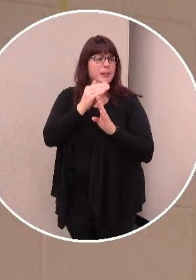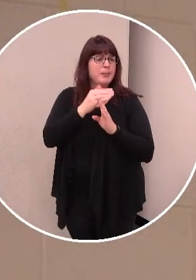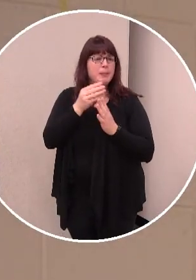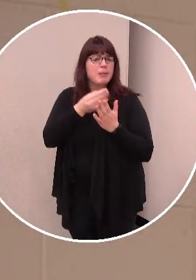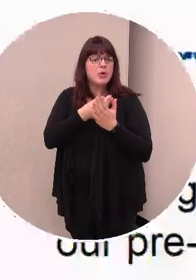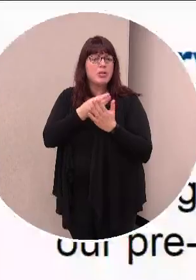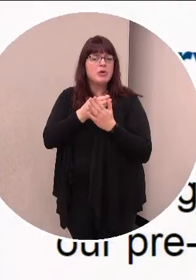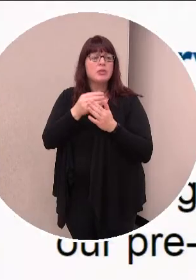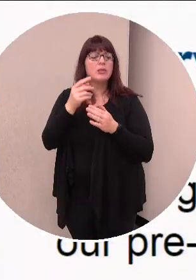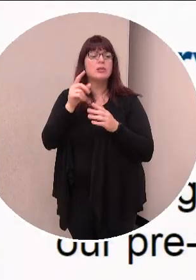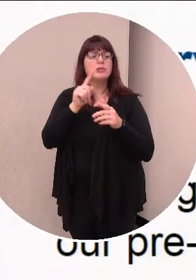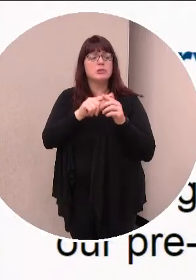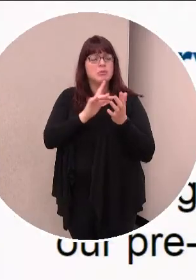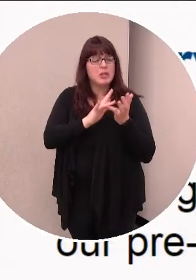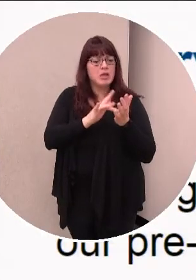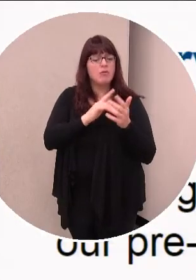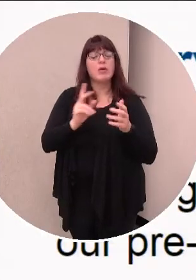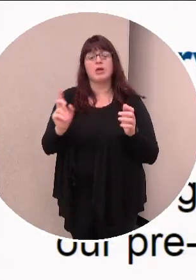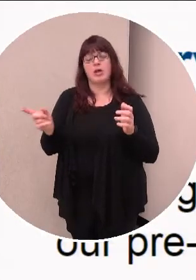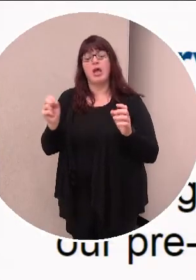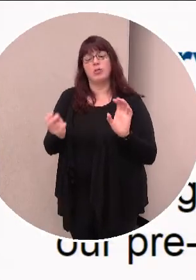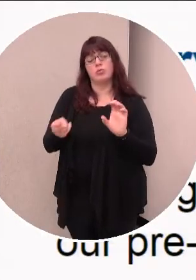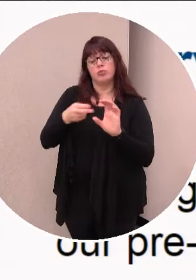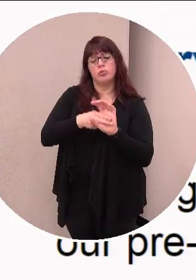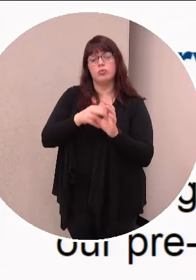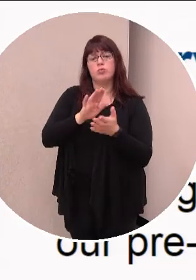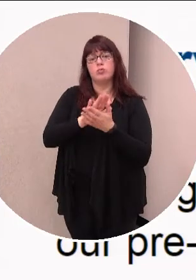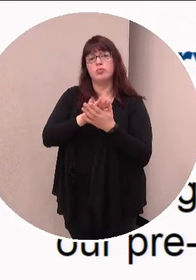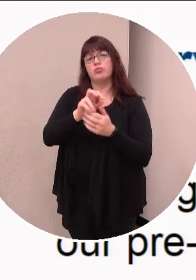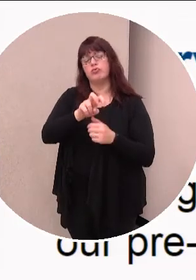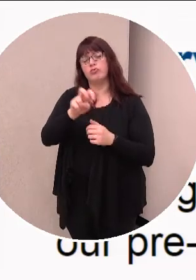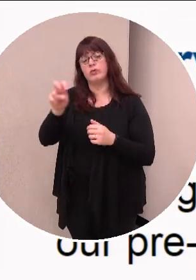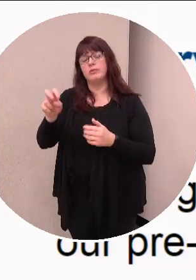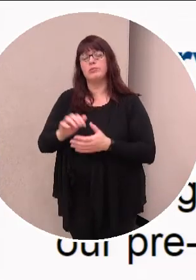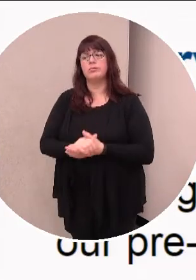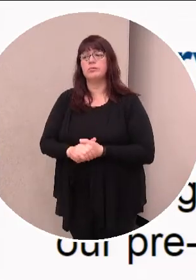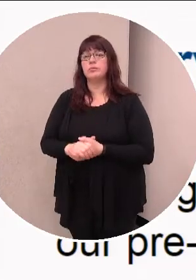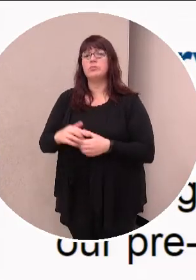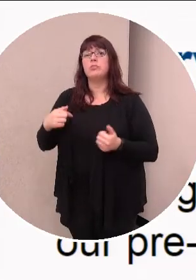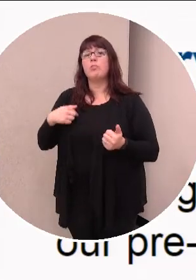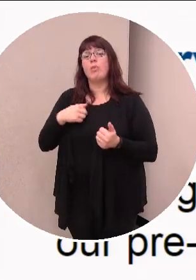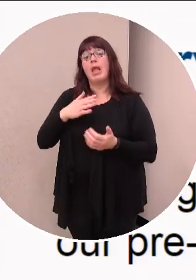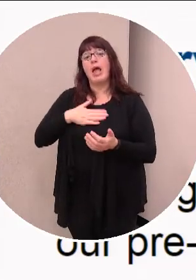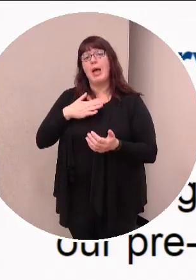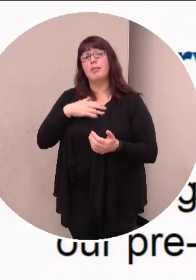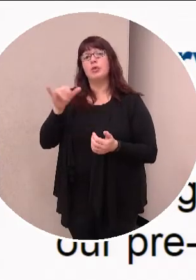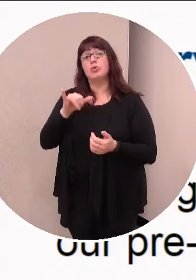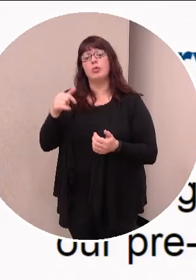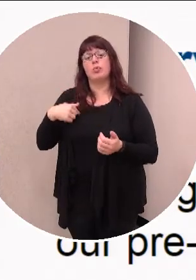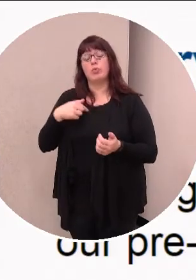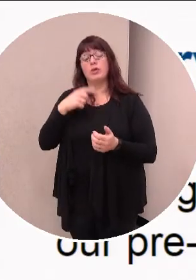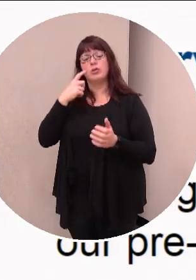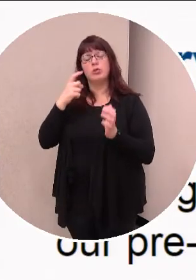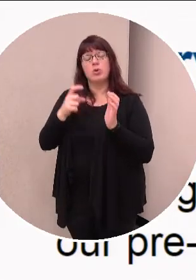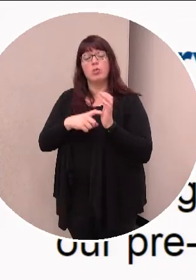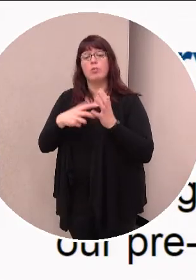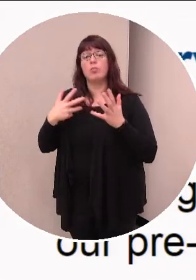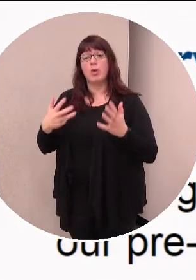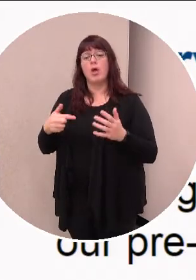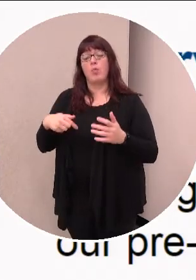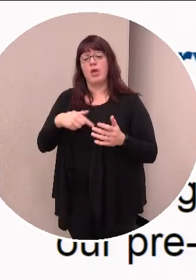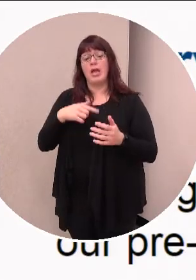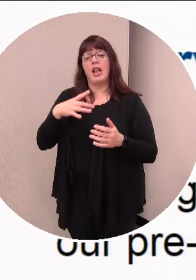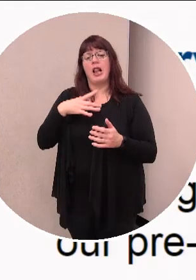Another initiative that I should alert you to, we're particularly happy with this. We've noticed that it's nice to have a